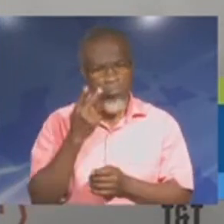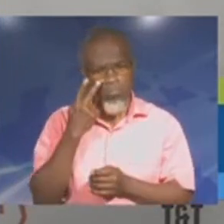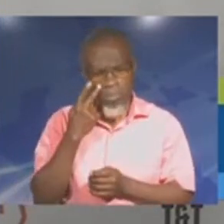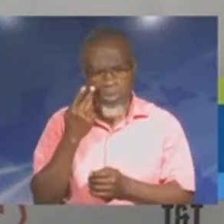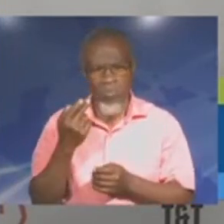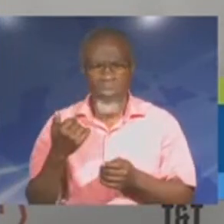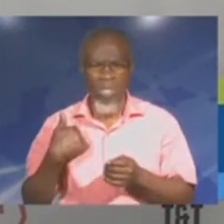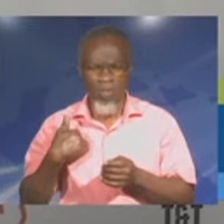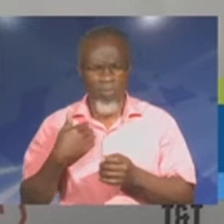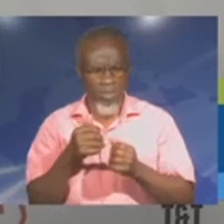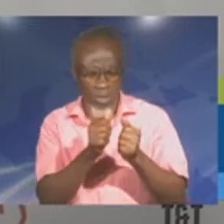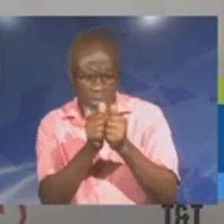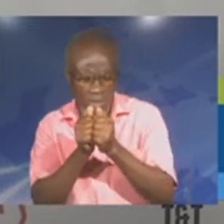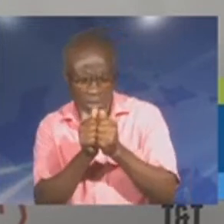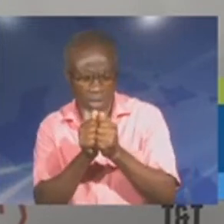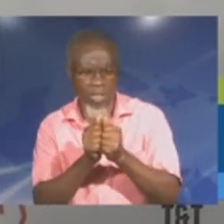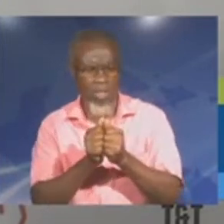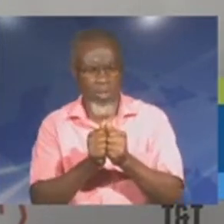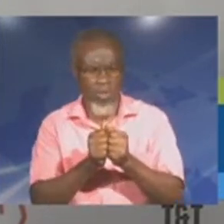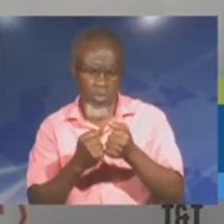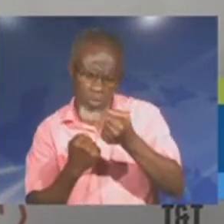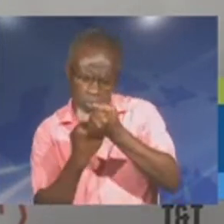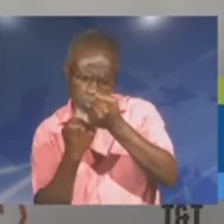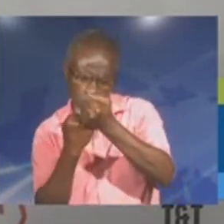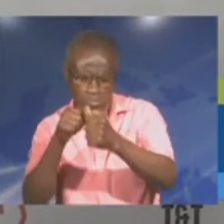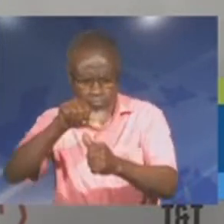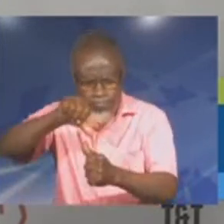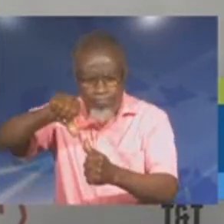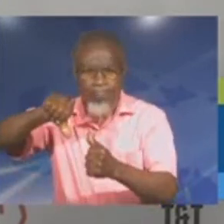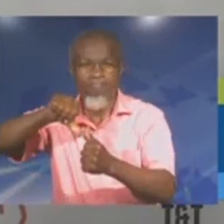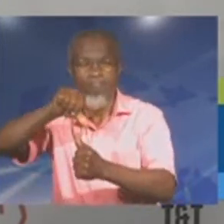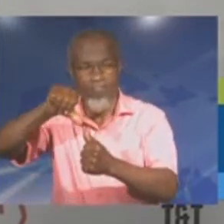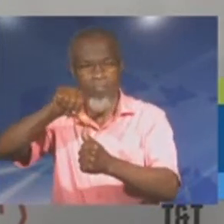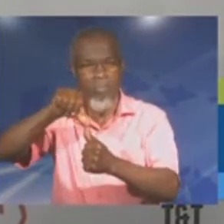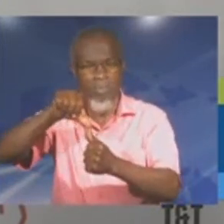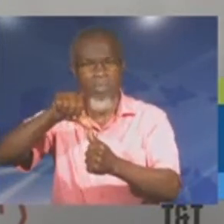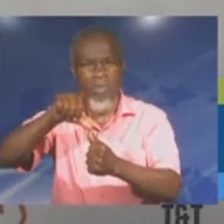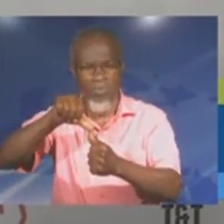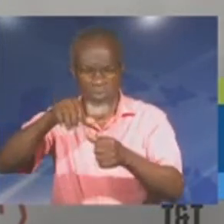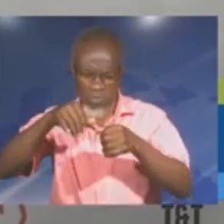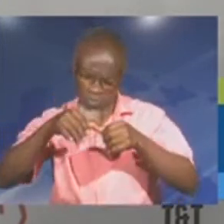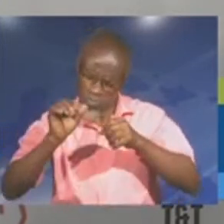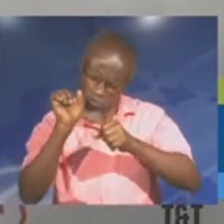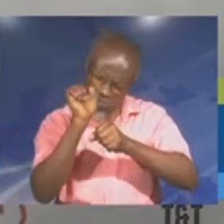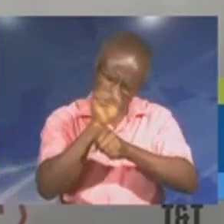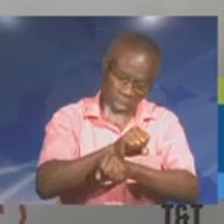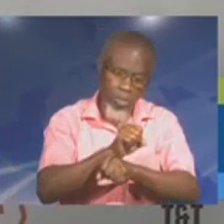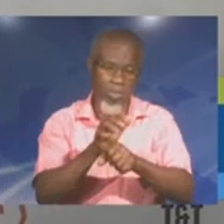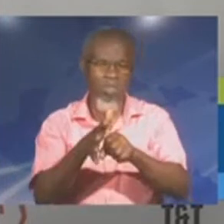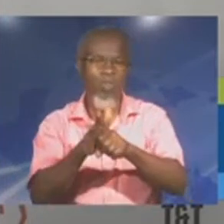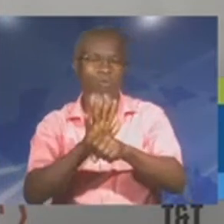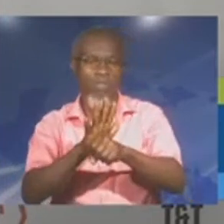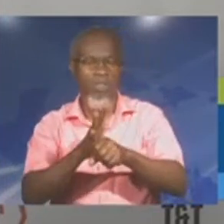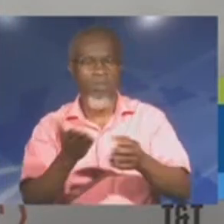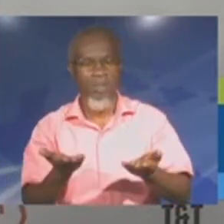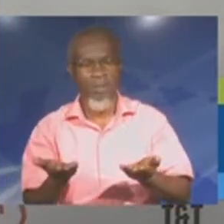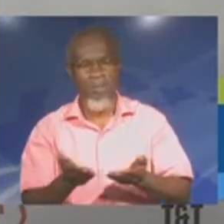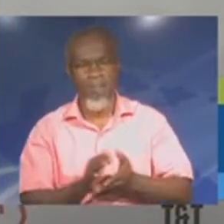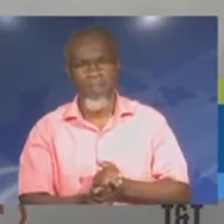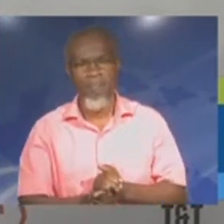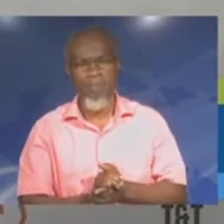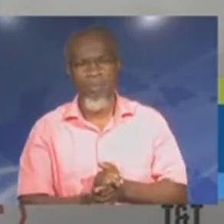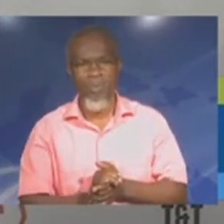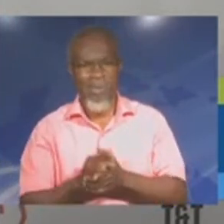as soldiers in this ongoing war against COVID-19. The responsibility of